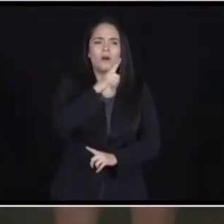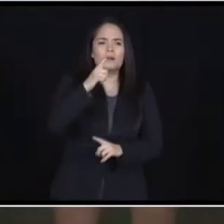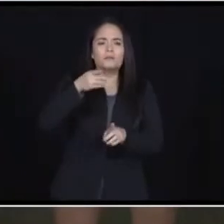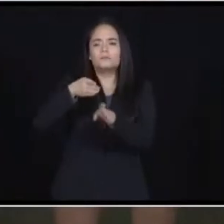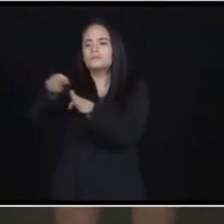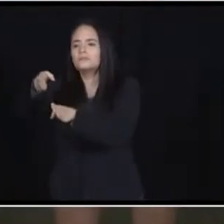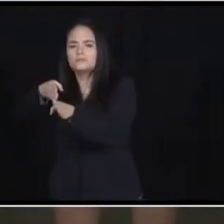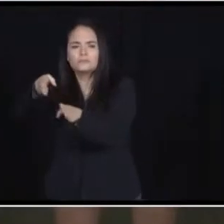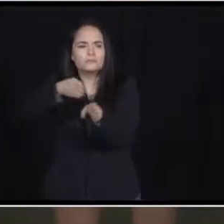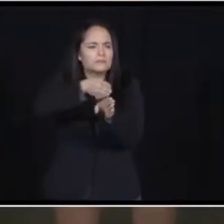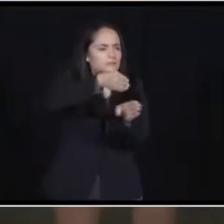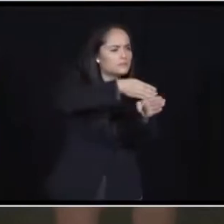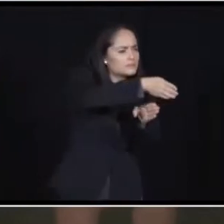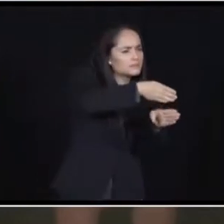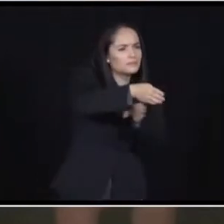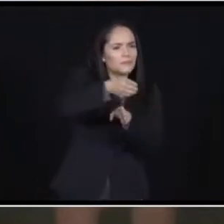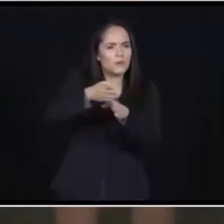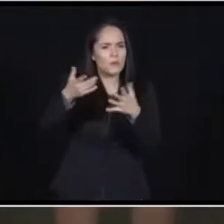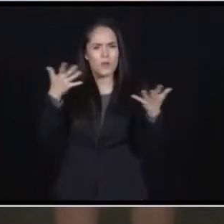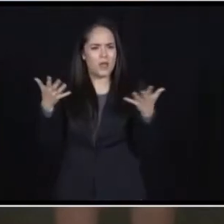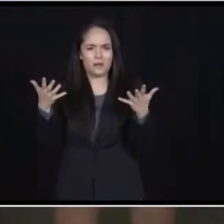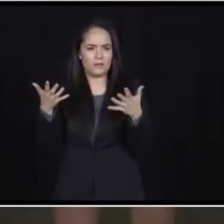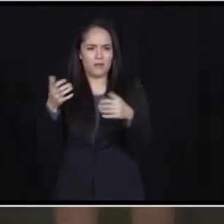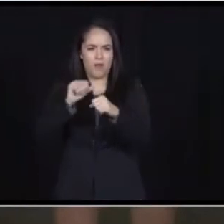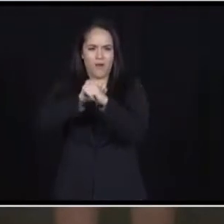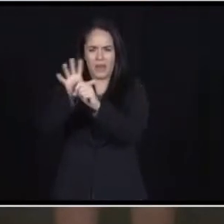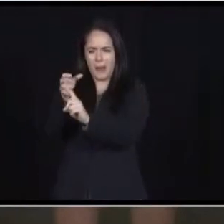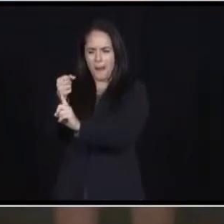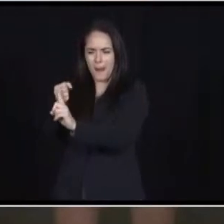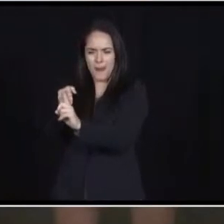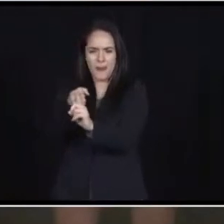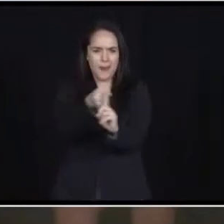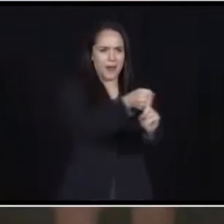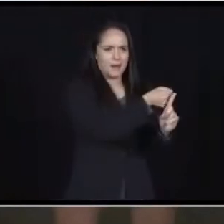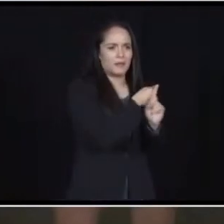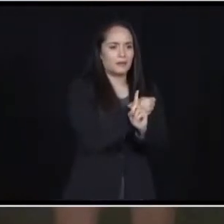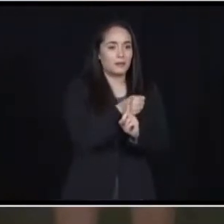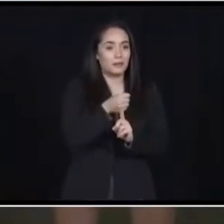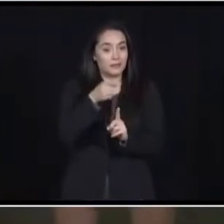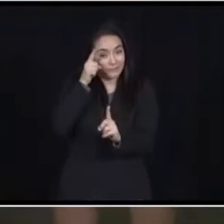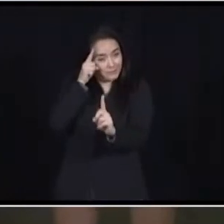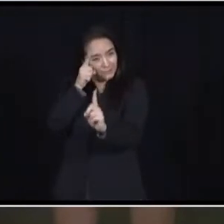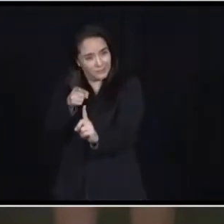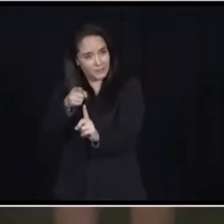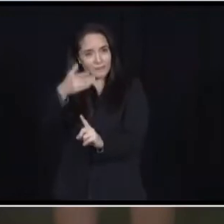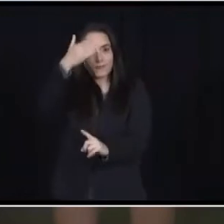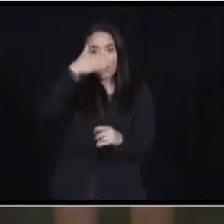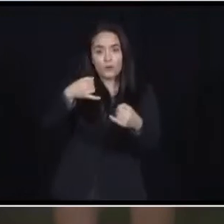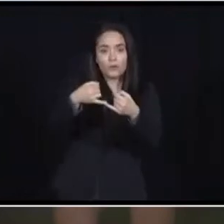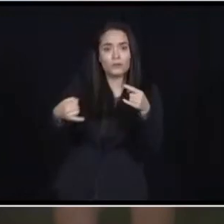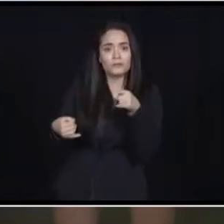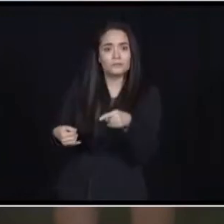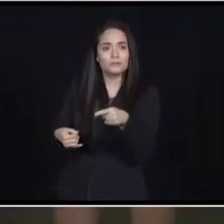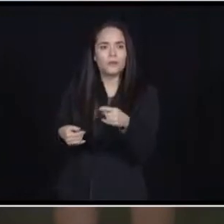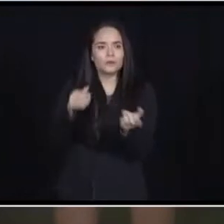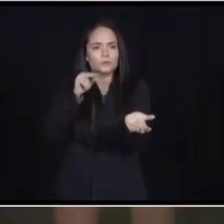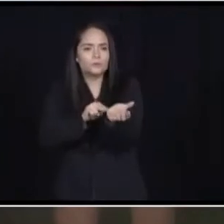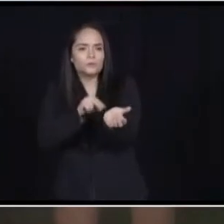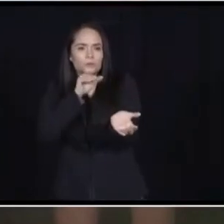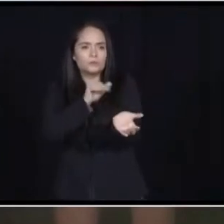who support essential services in our justice system face particularly complex circumstances. In the